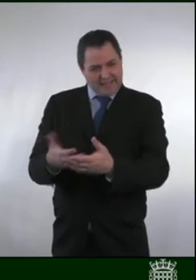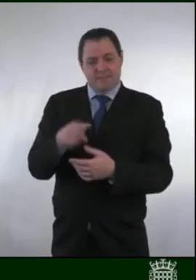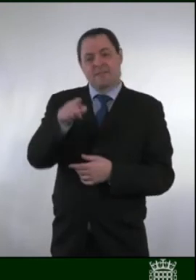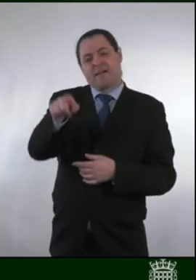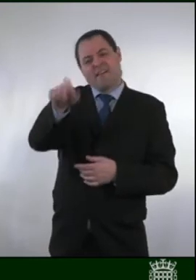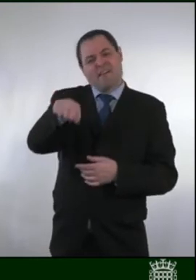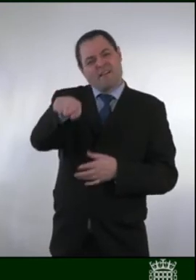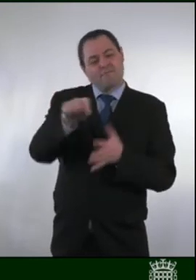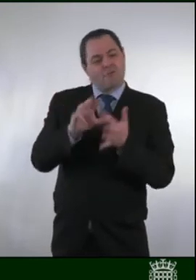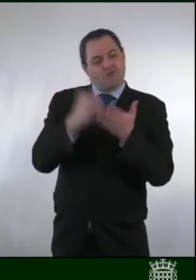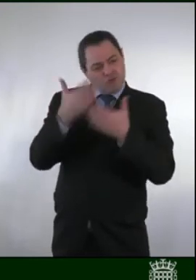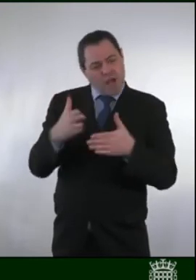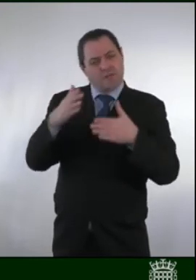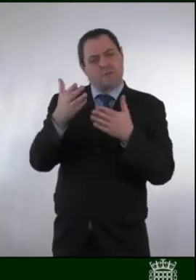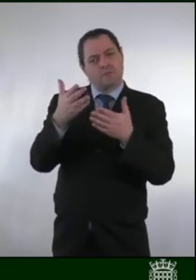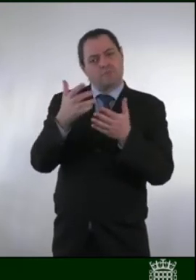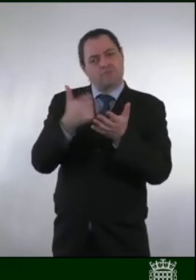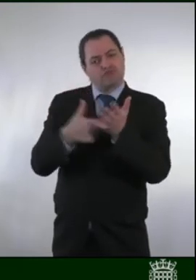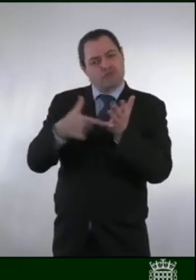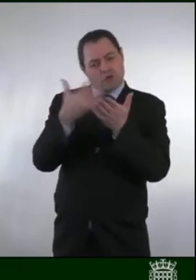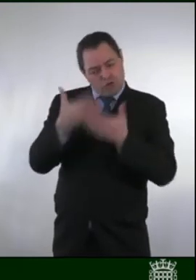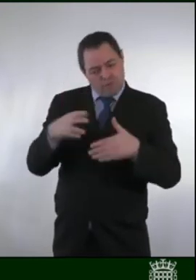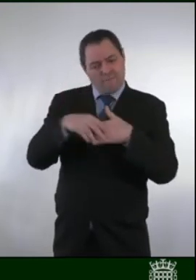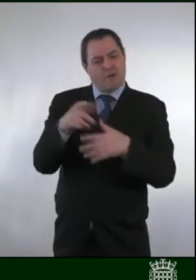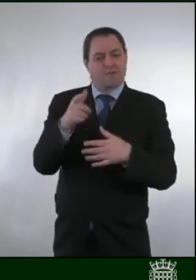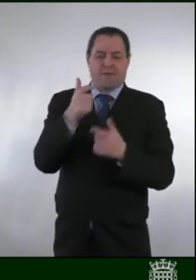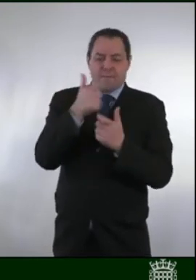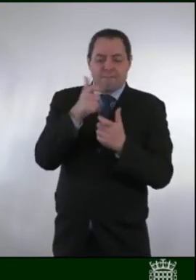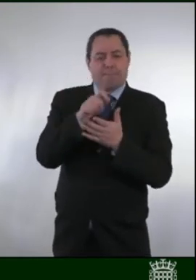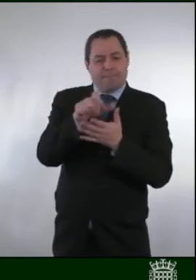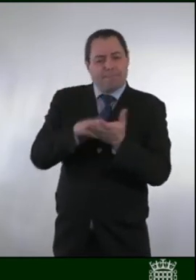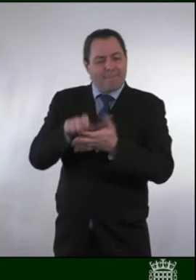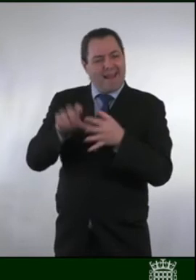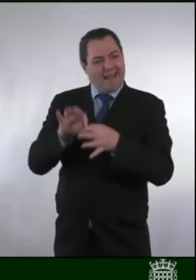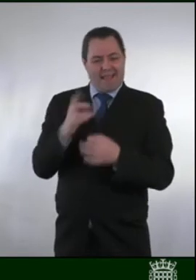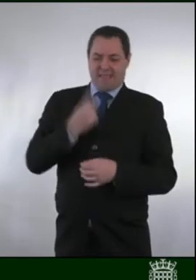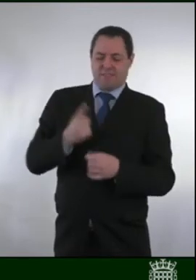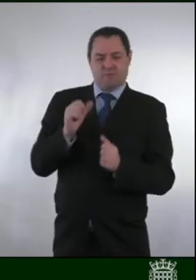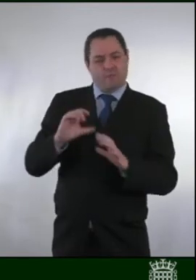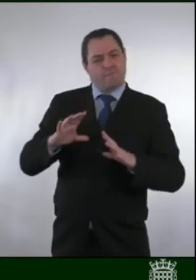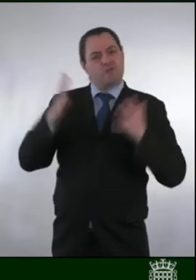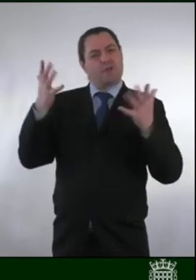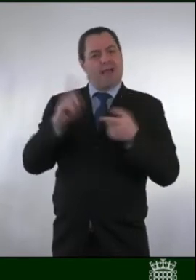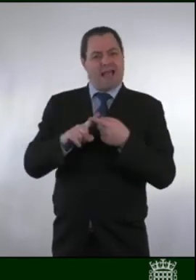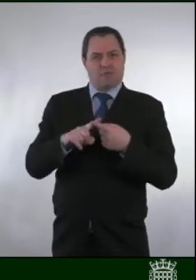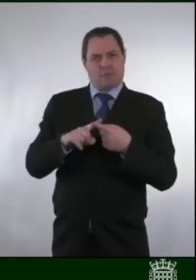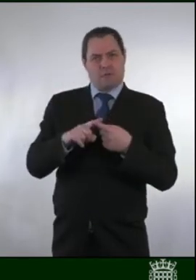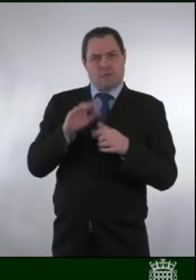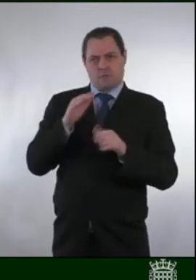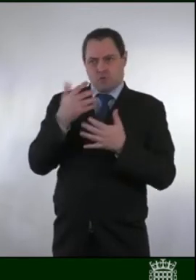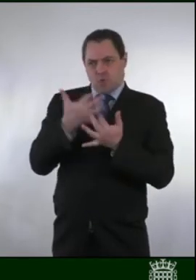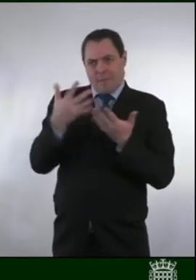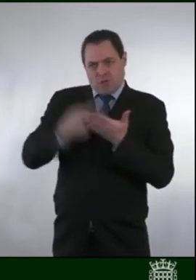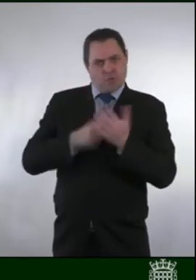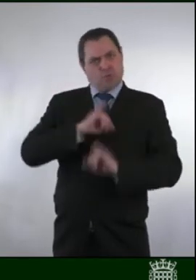that nevertheless made serious points about individual freedom and the dangers of over-regulation. The Department of Health and Social Care